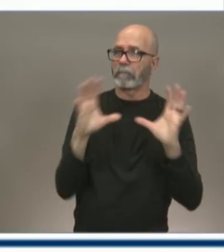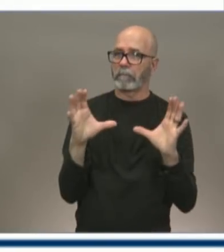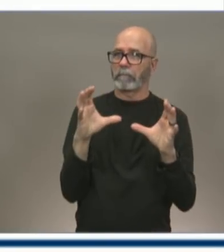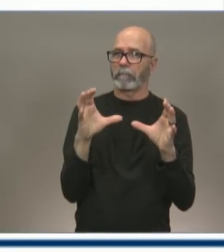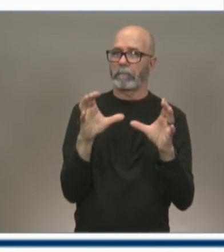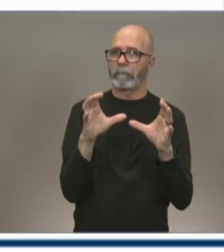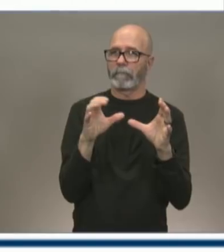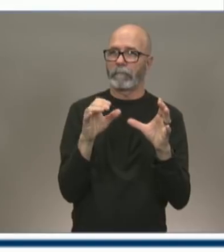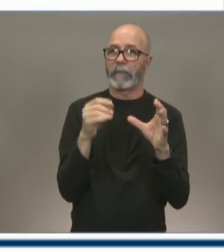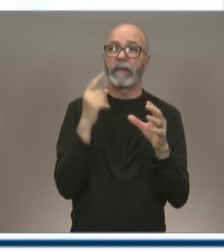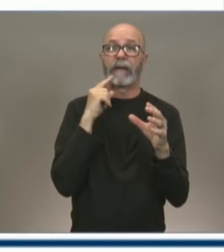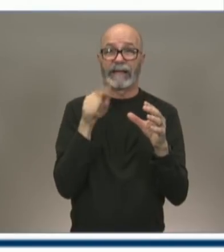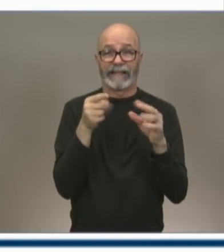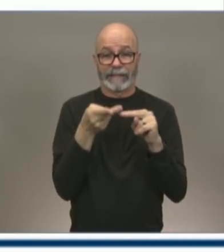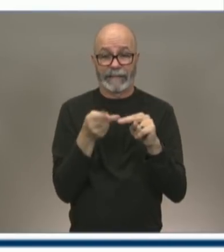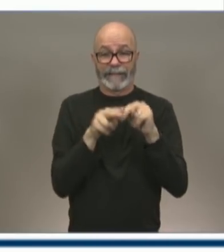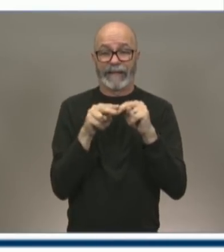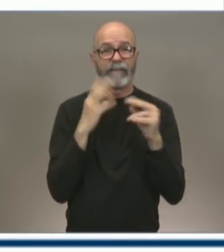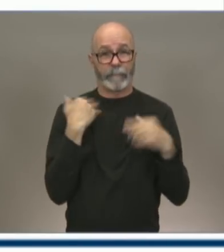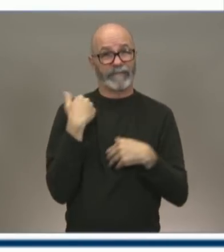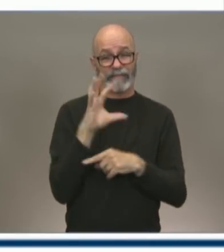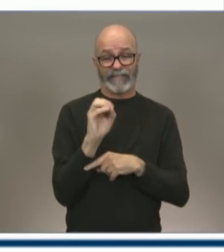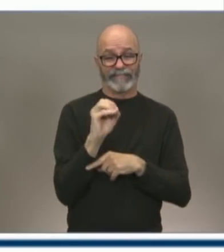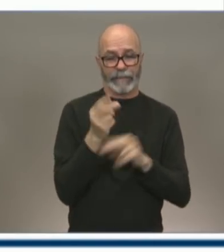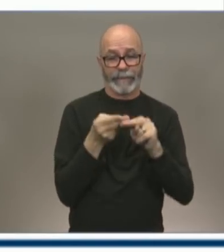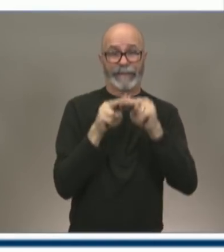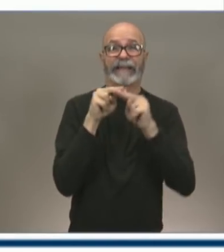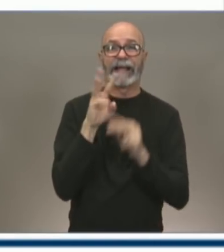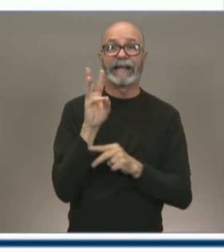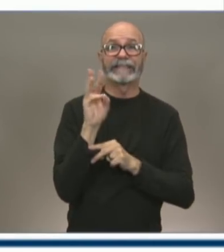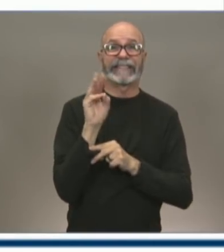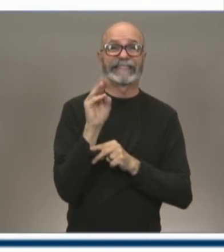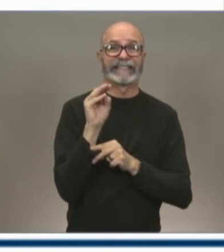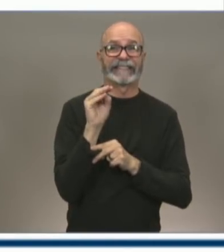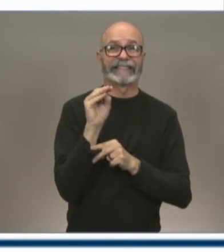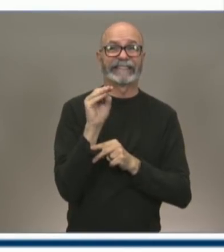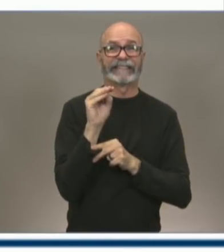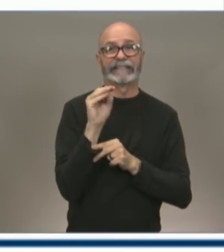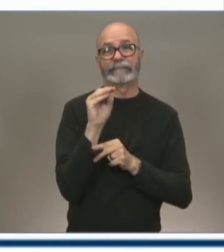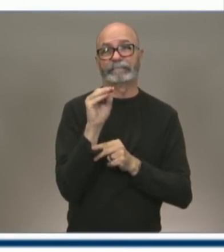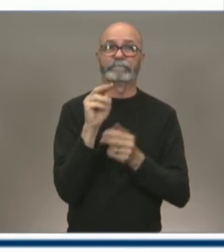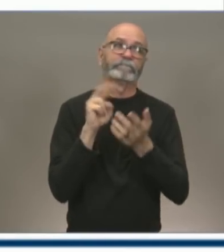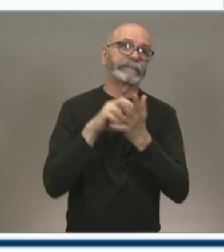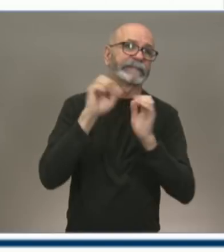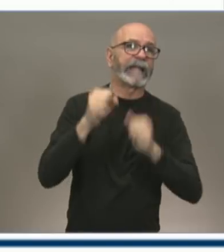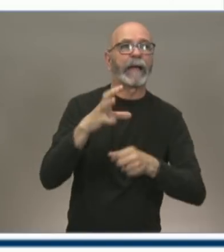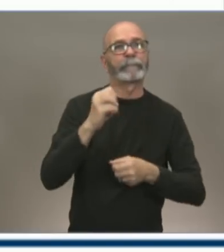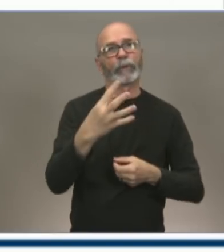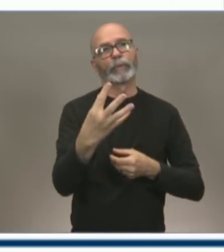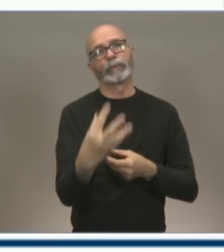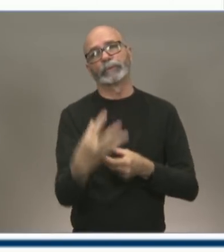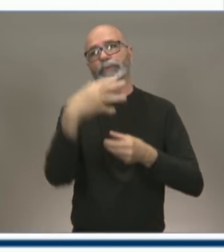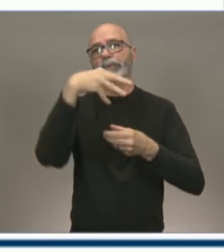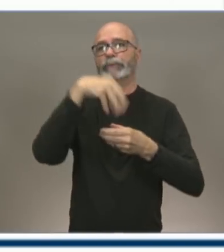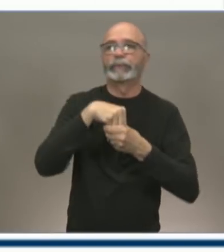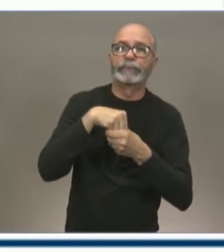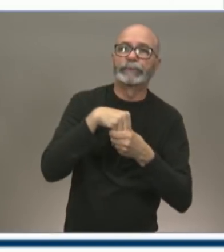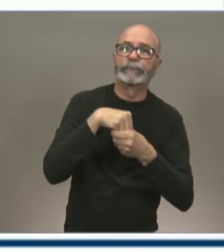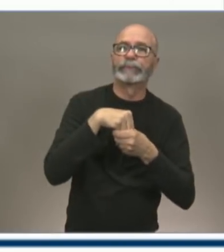operational and safety needs for some sports and does not substantively change the risk of exposure to